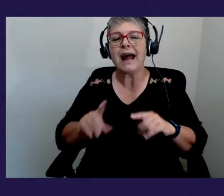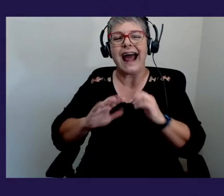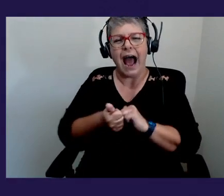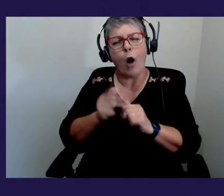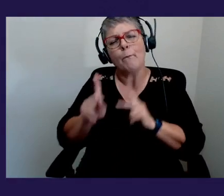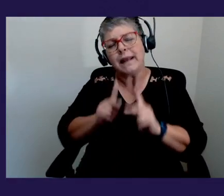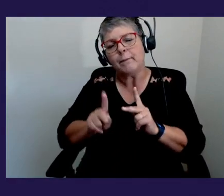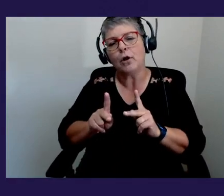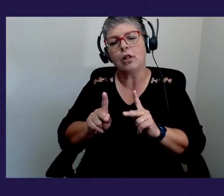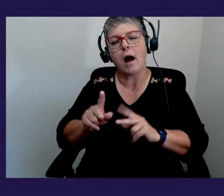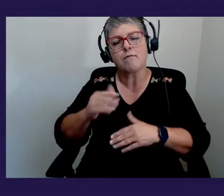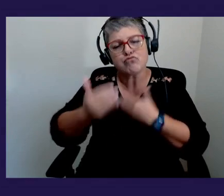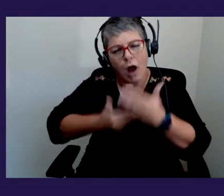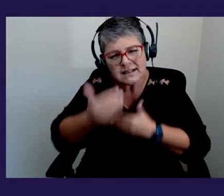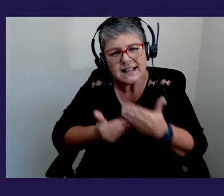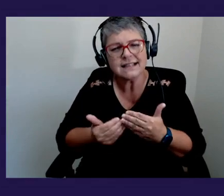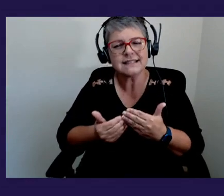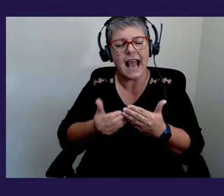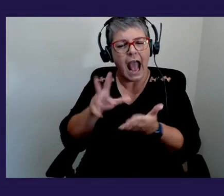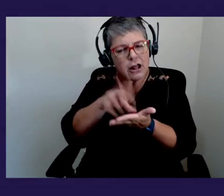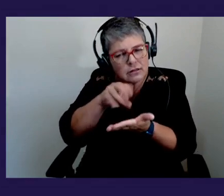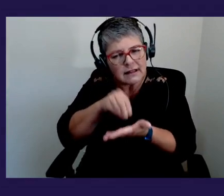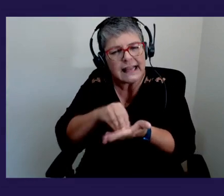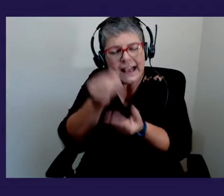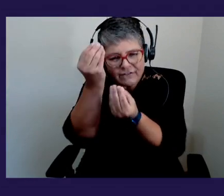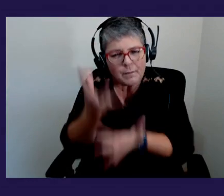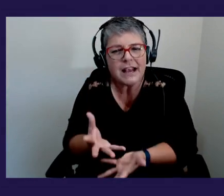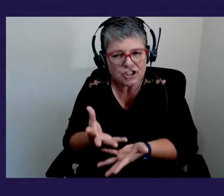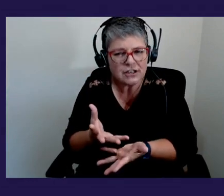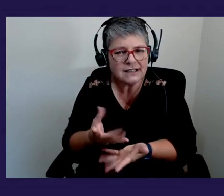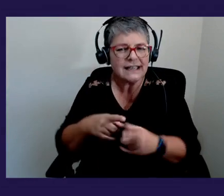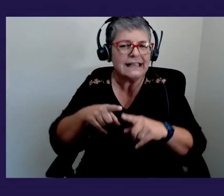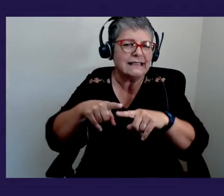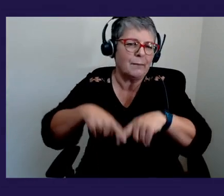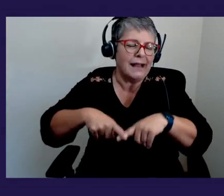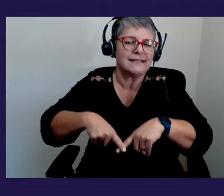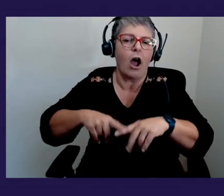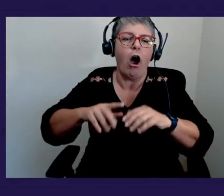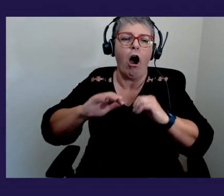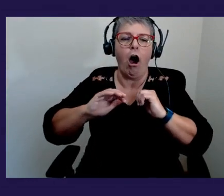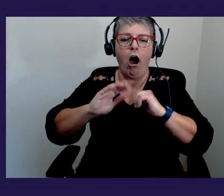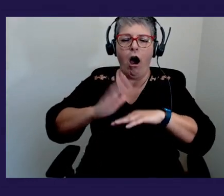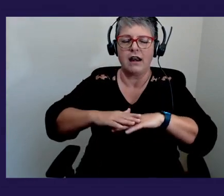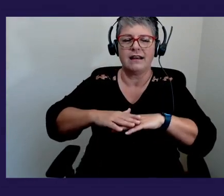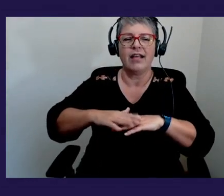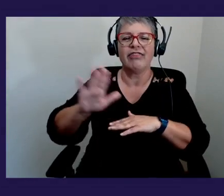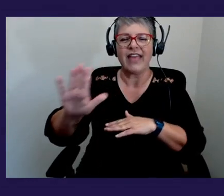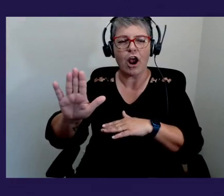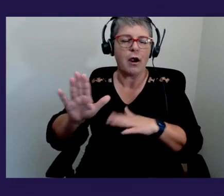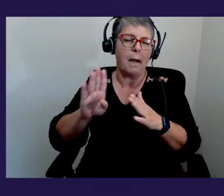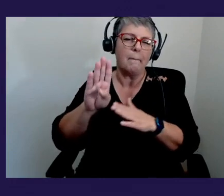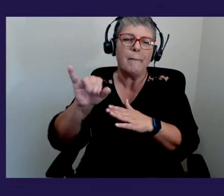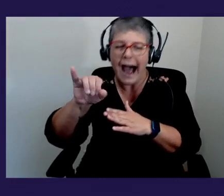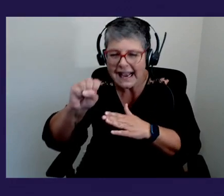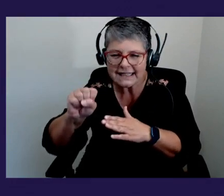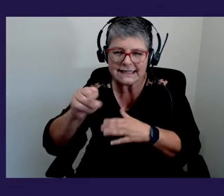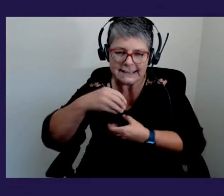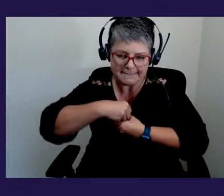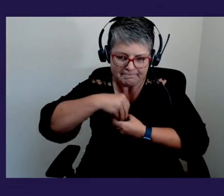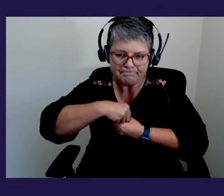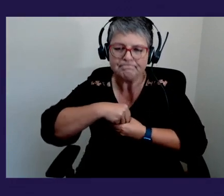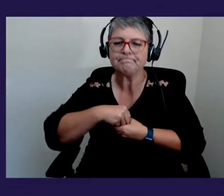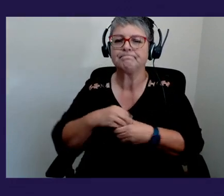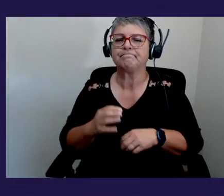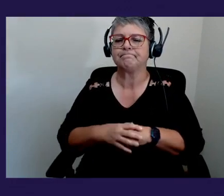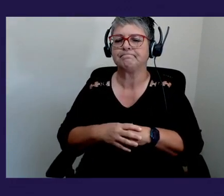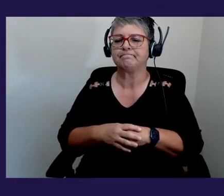and absorb information is dictated largely by cognitive biases and heuristics, one of which is called confirmation